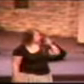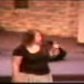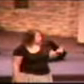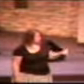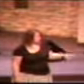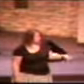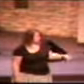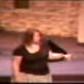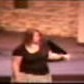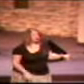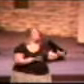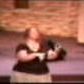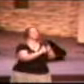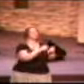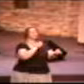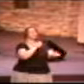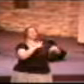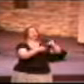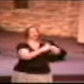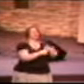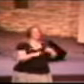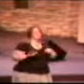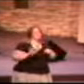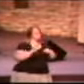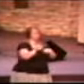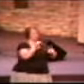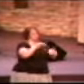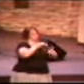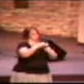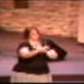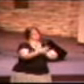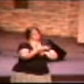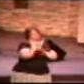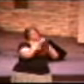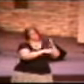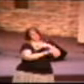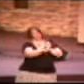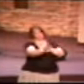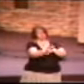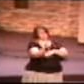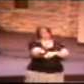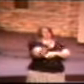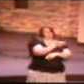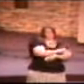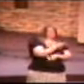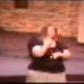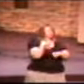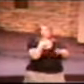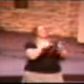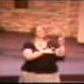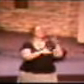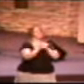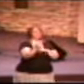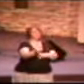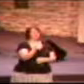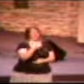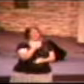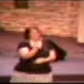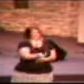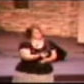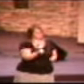It's all about changing your perspective. In chapter 9, Jesus gives several